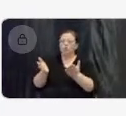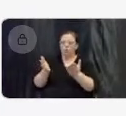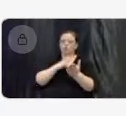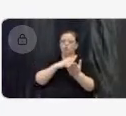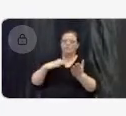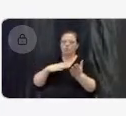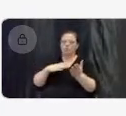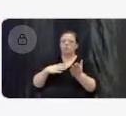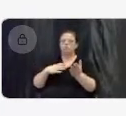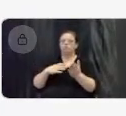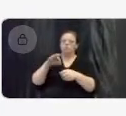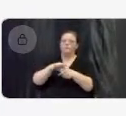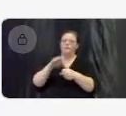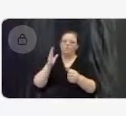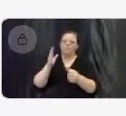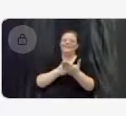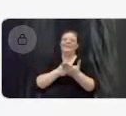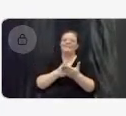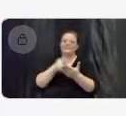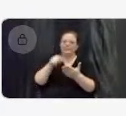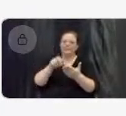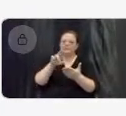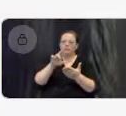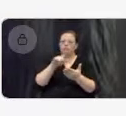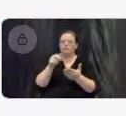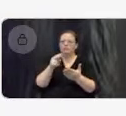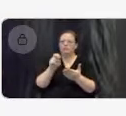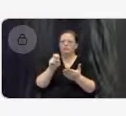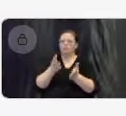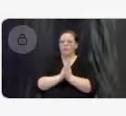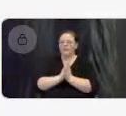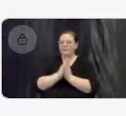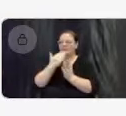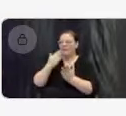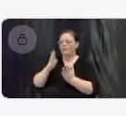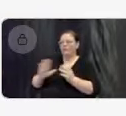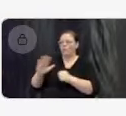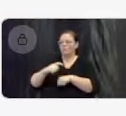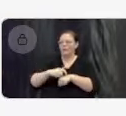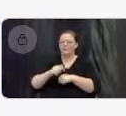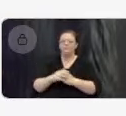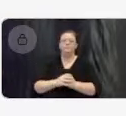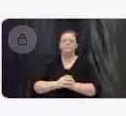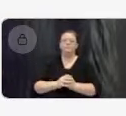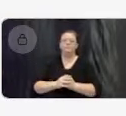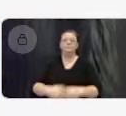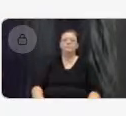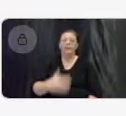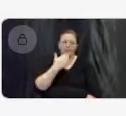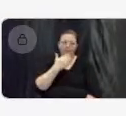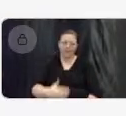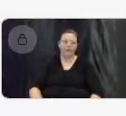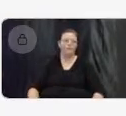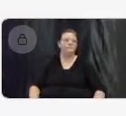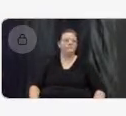to vote against this rezoning request. Thank you for your time. Thank you very